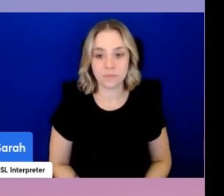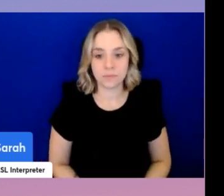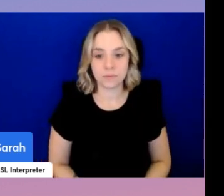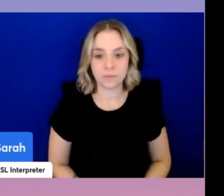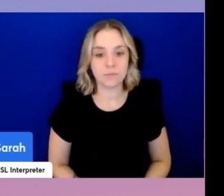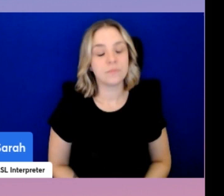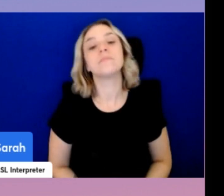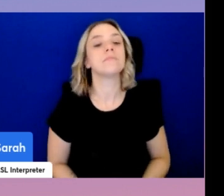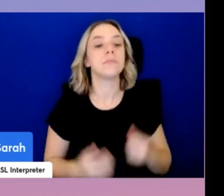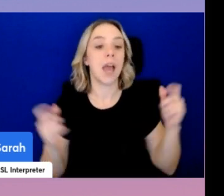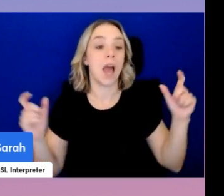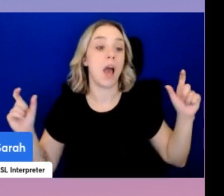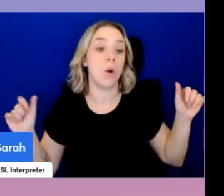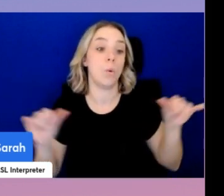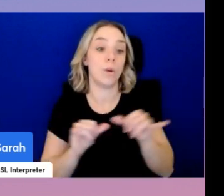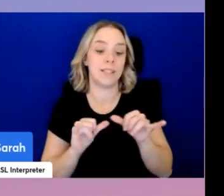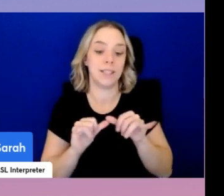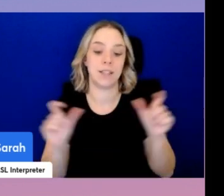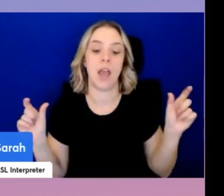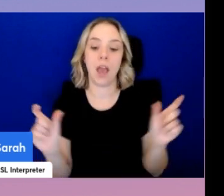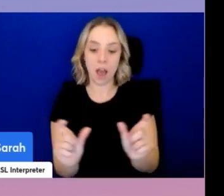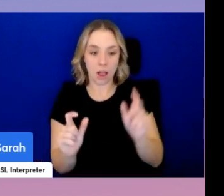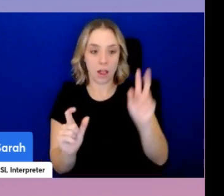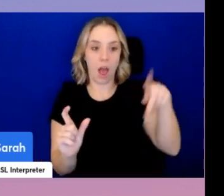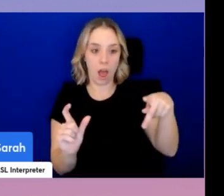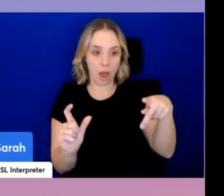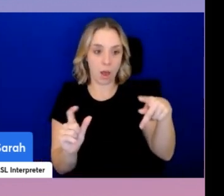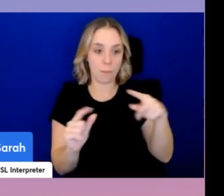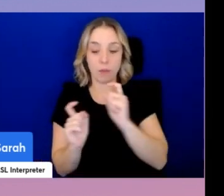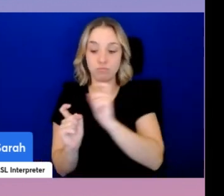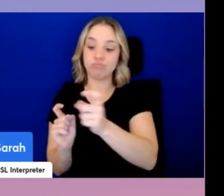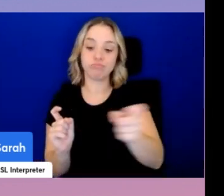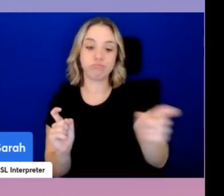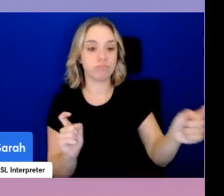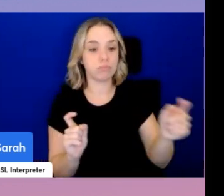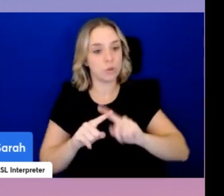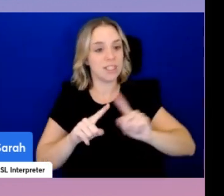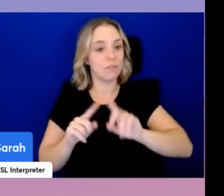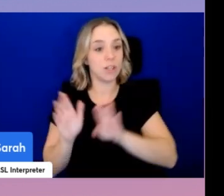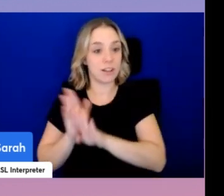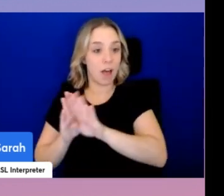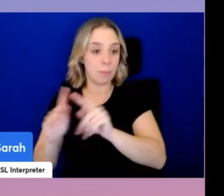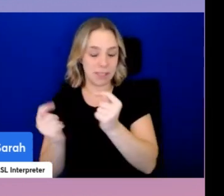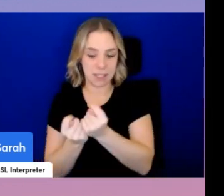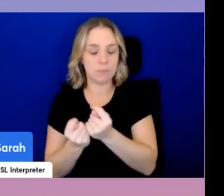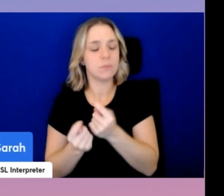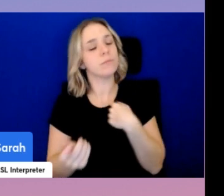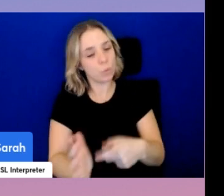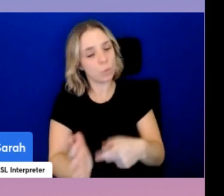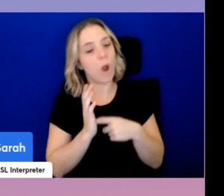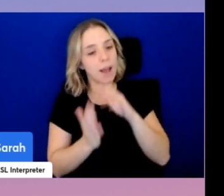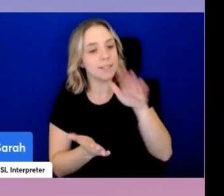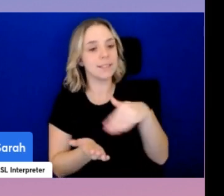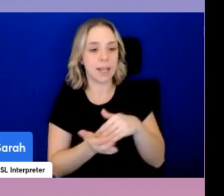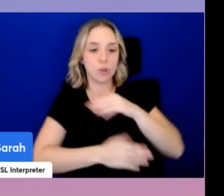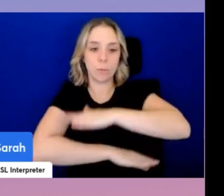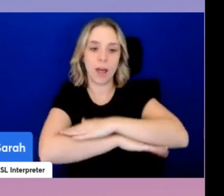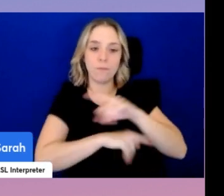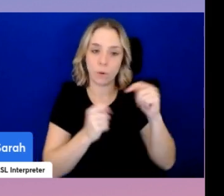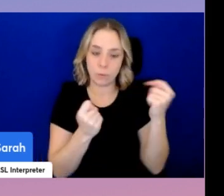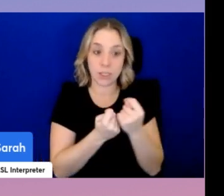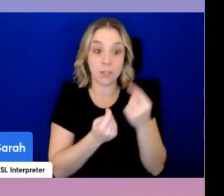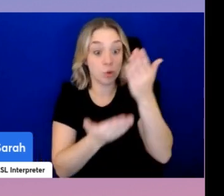As we scale up and distribute tasks across different development teams, we require a central platform team to validate changes to not